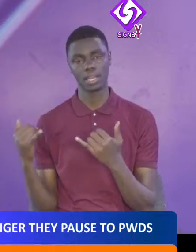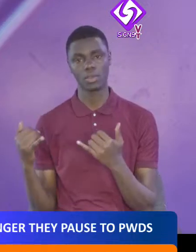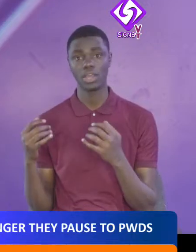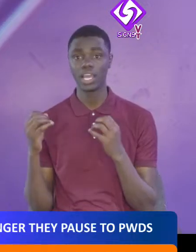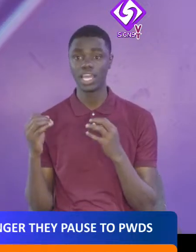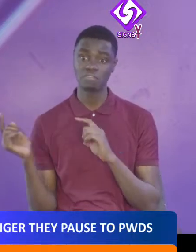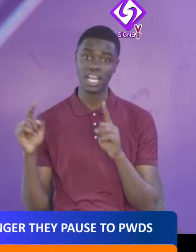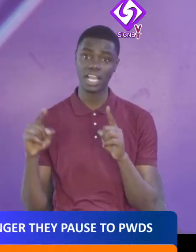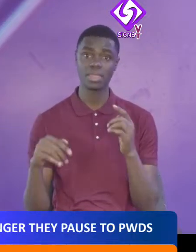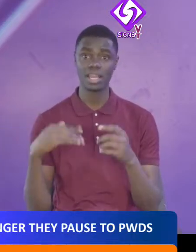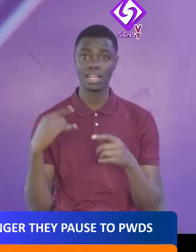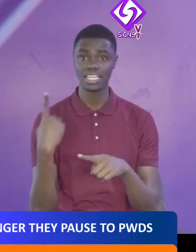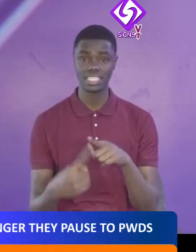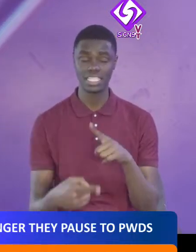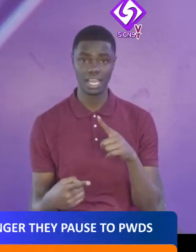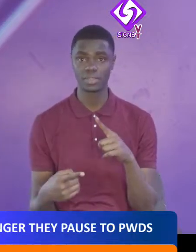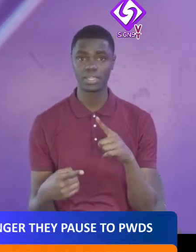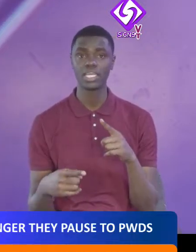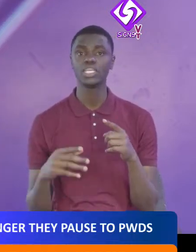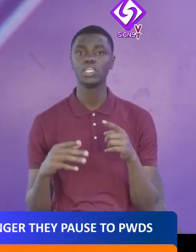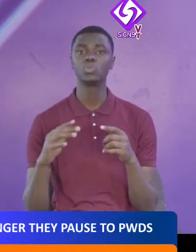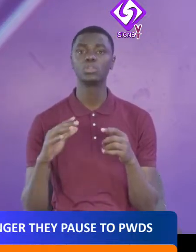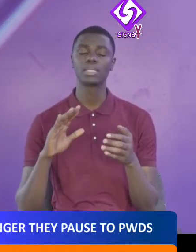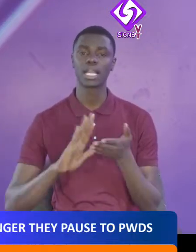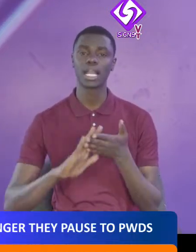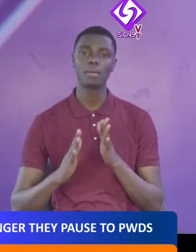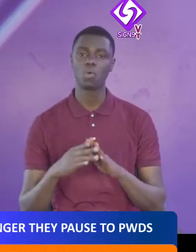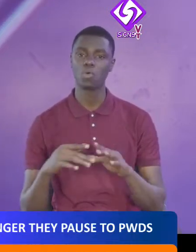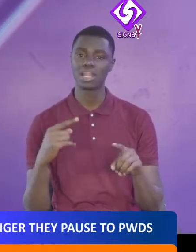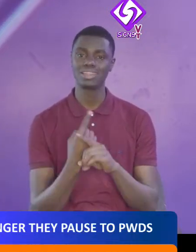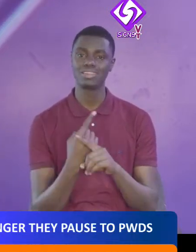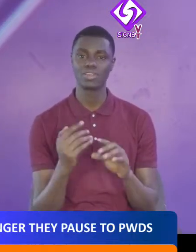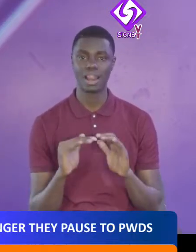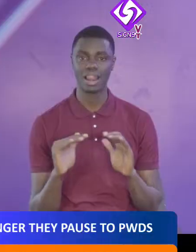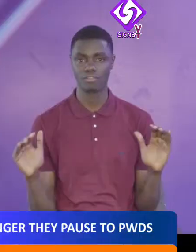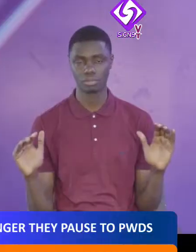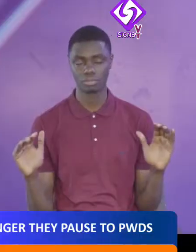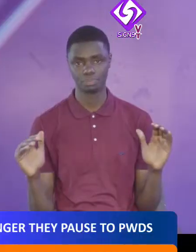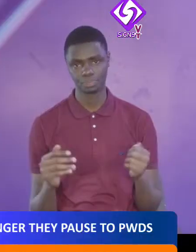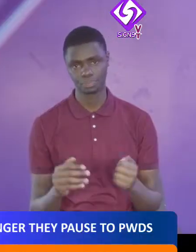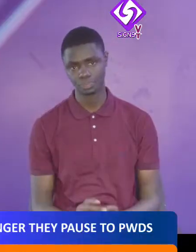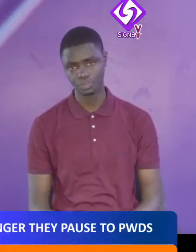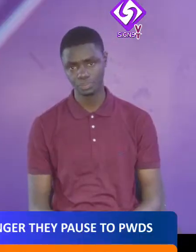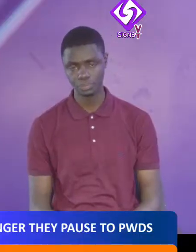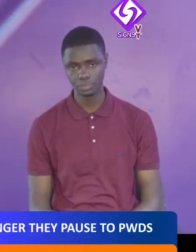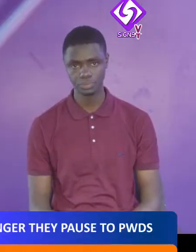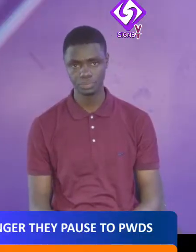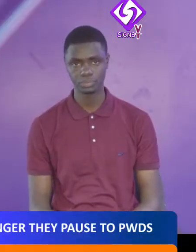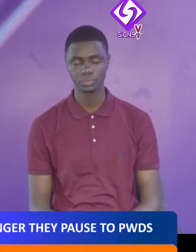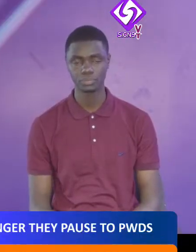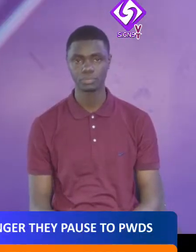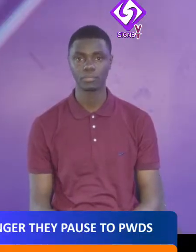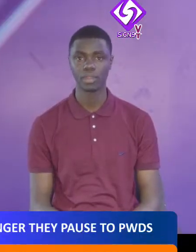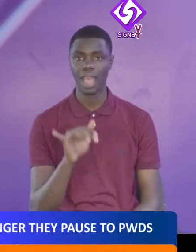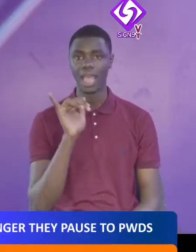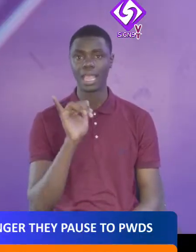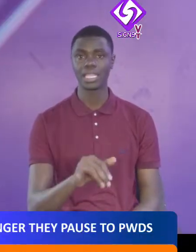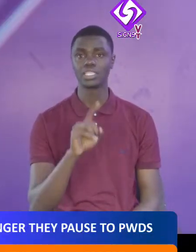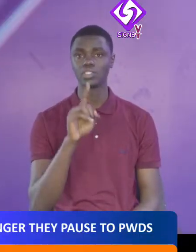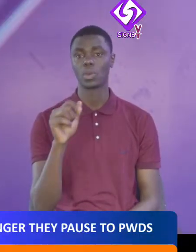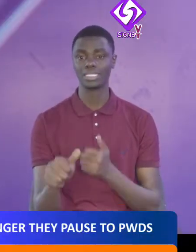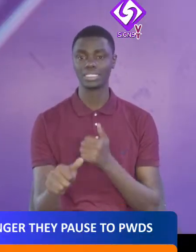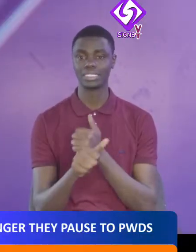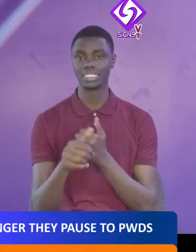year, it will be in a different level or a different level. So that's one danger that we are